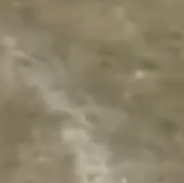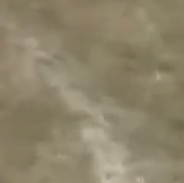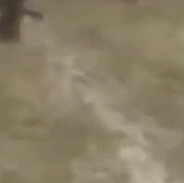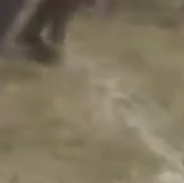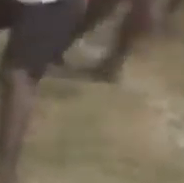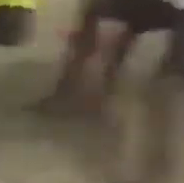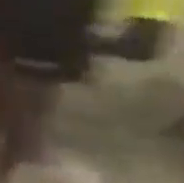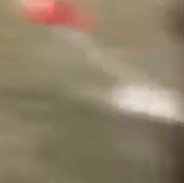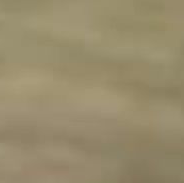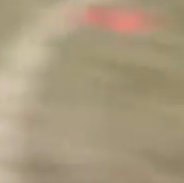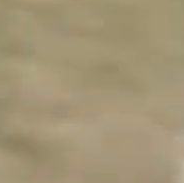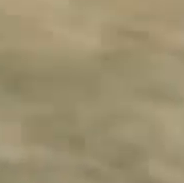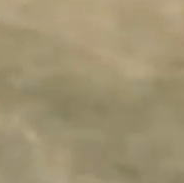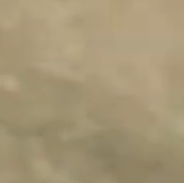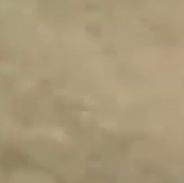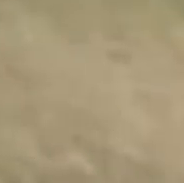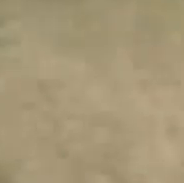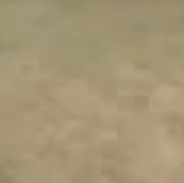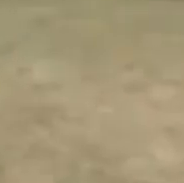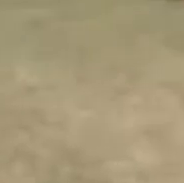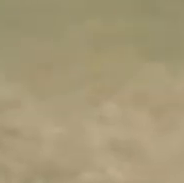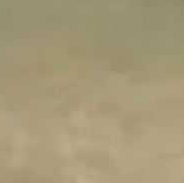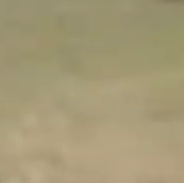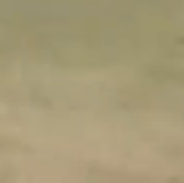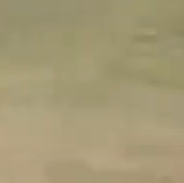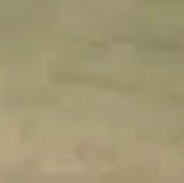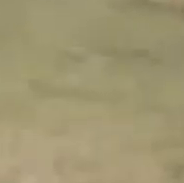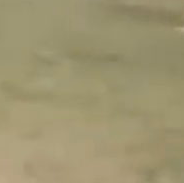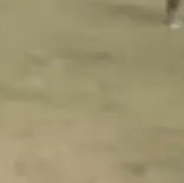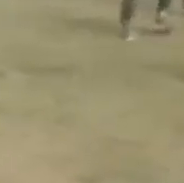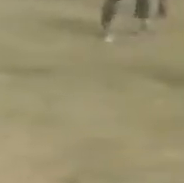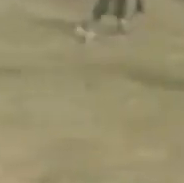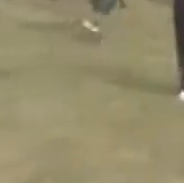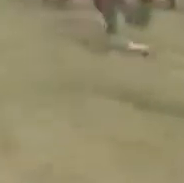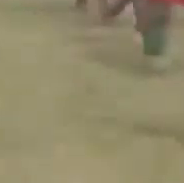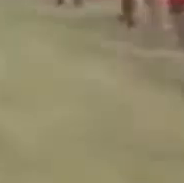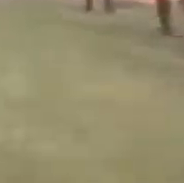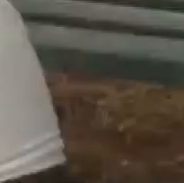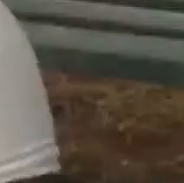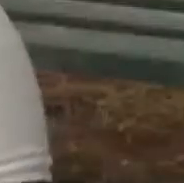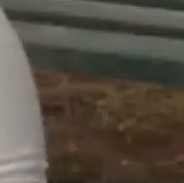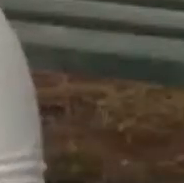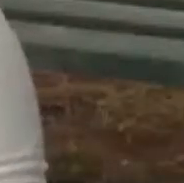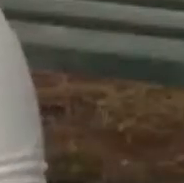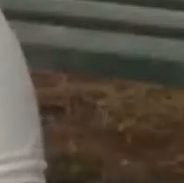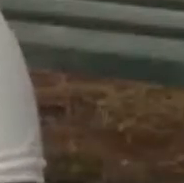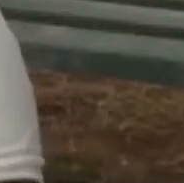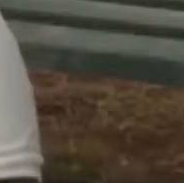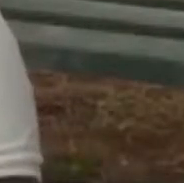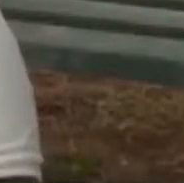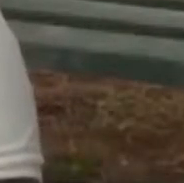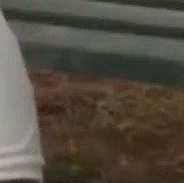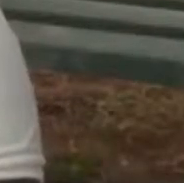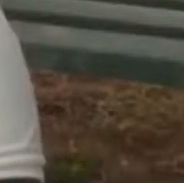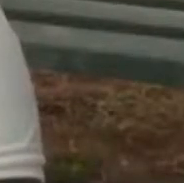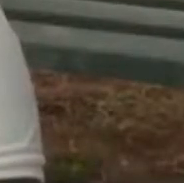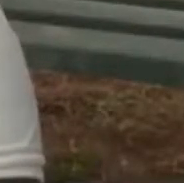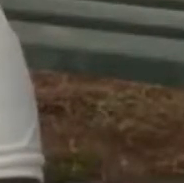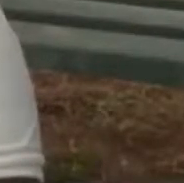training. The children go back to tell the others what they have seen. H4P, we thank you so much. May God bless